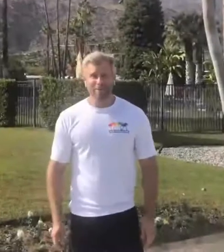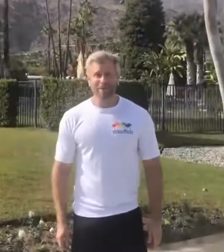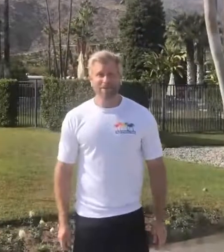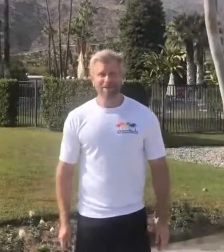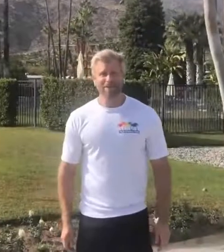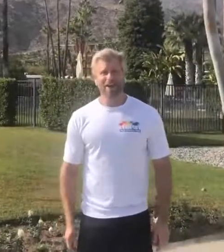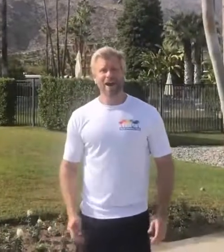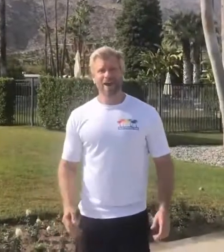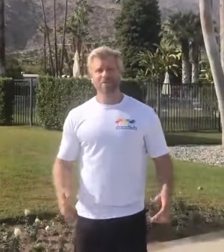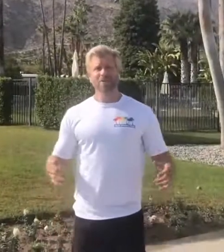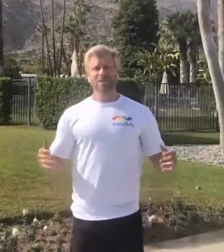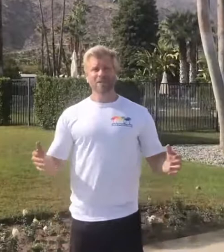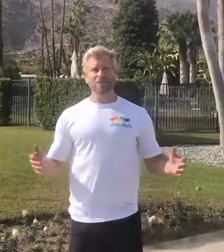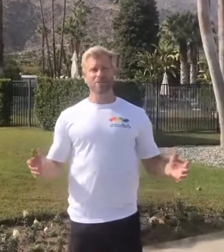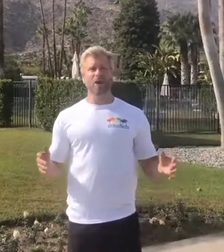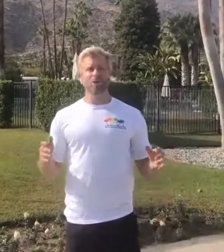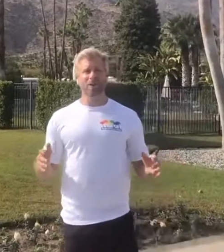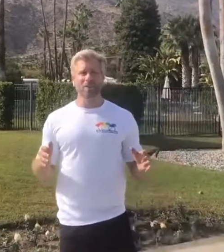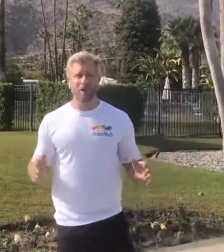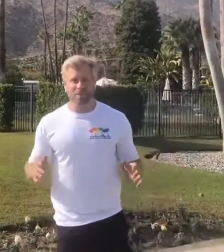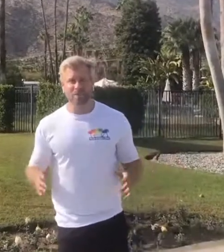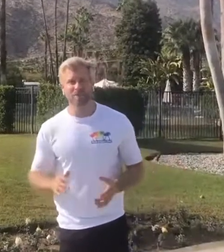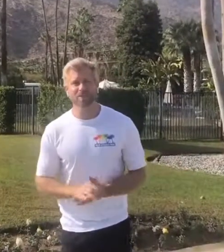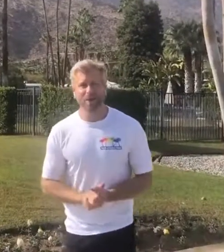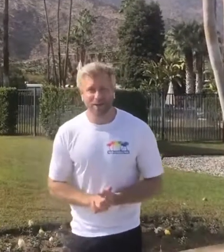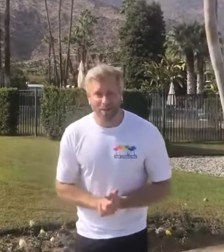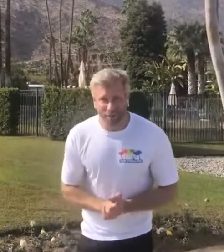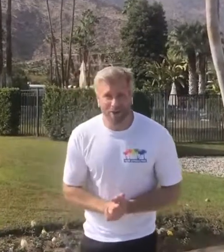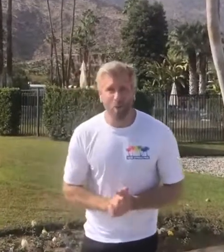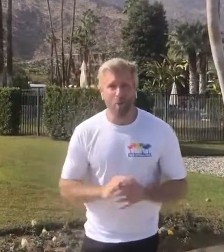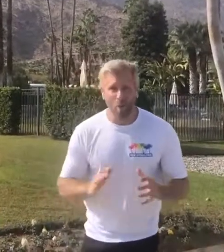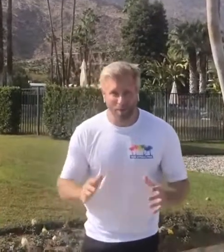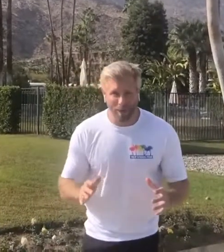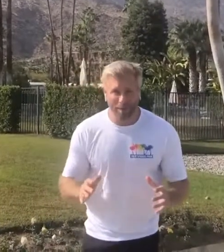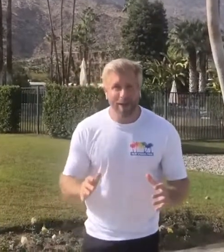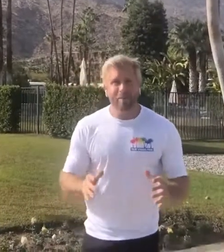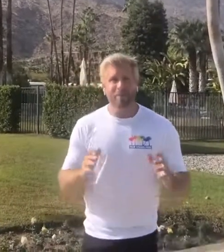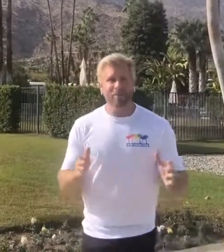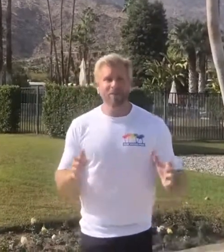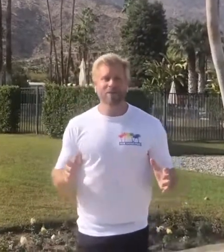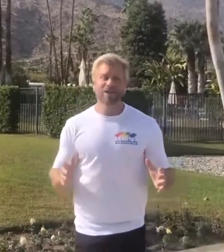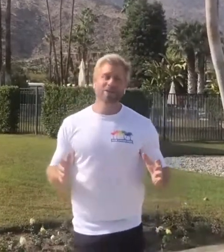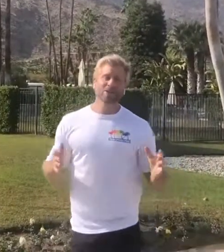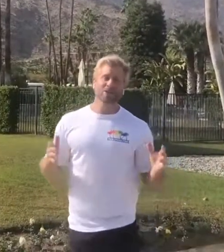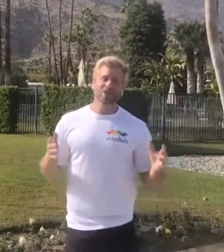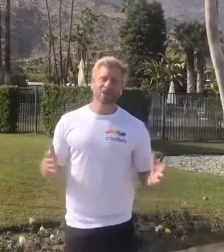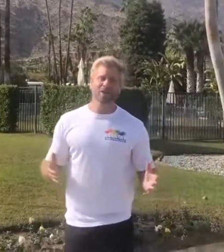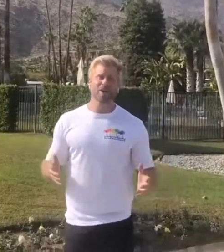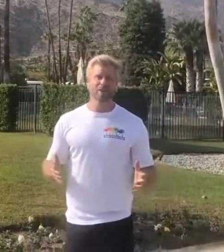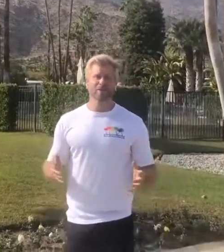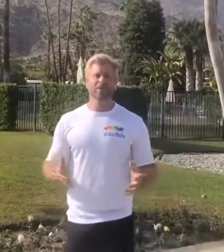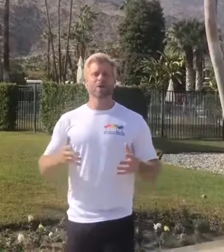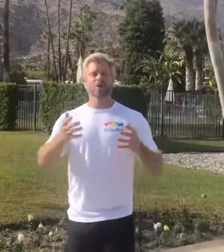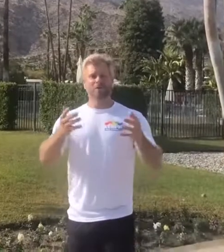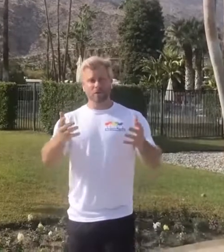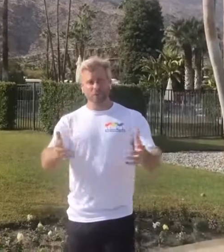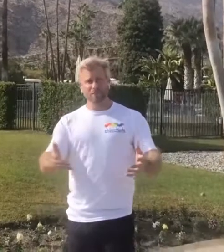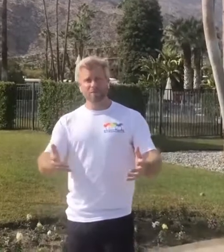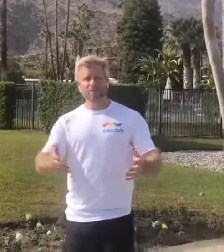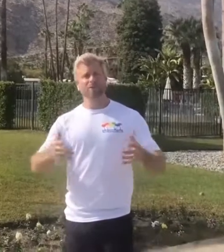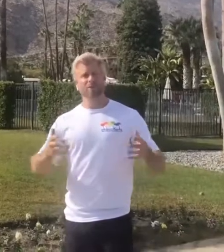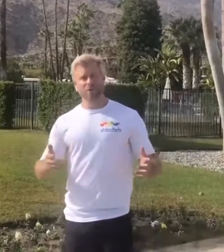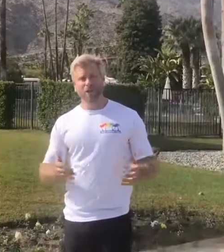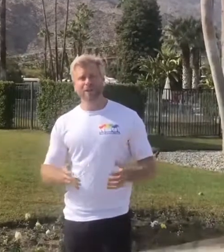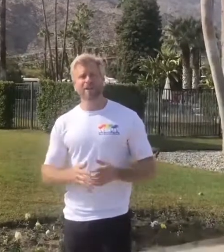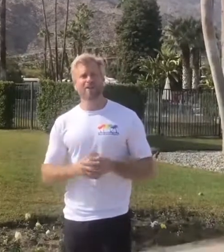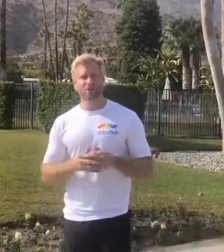Craig Ramsay here, and I'm going to take you through a quick Palm Springs Pride run warm-up. But before I do that, I just want to thank all of you who have joined